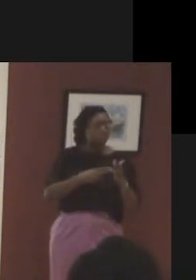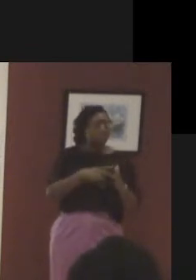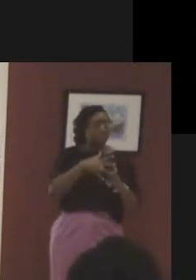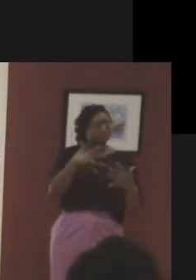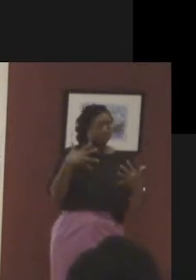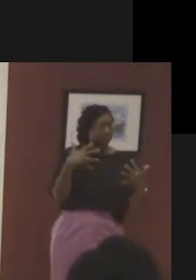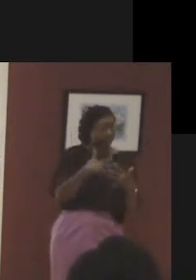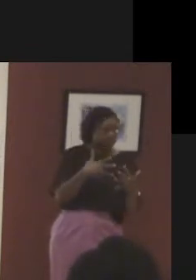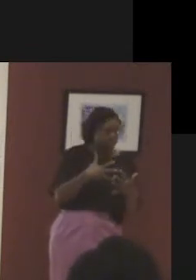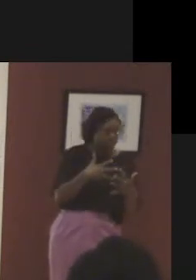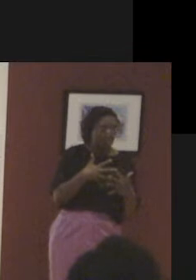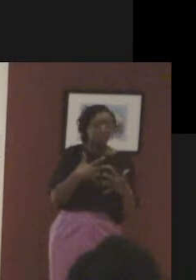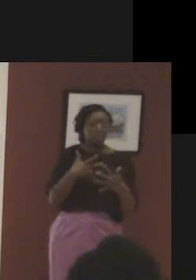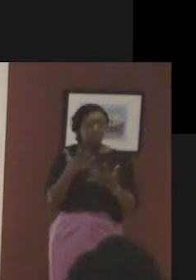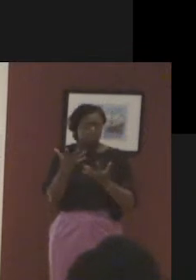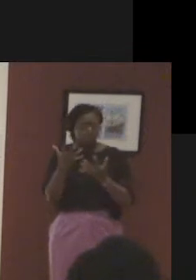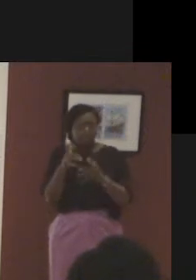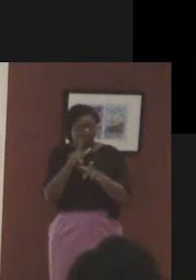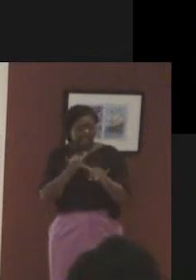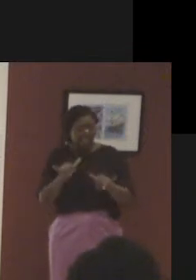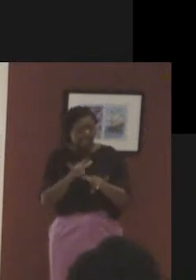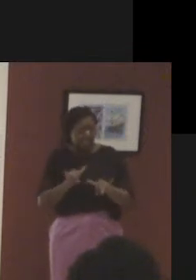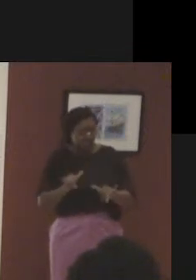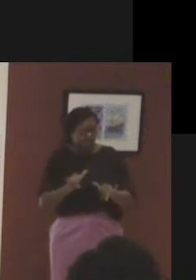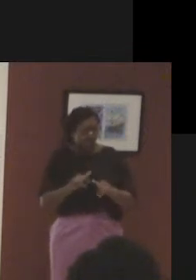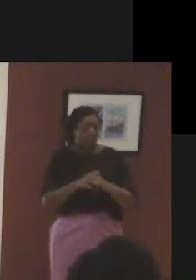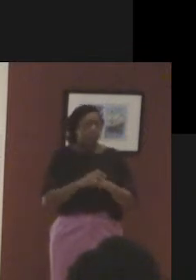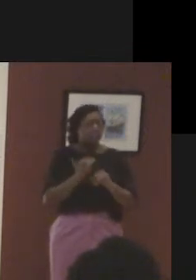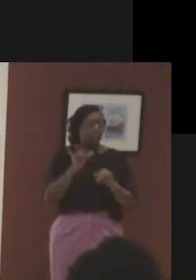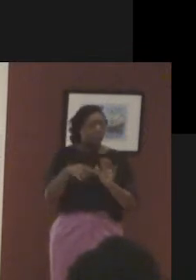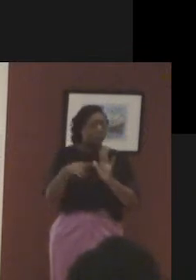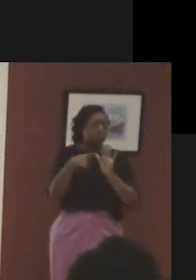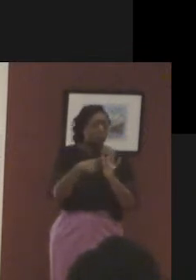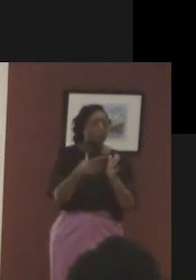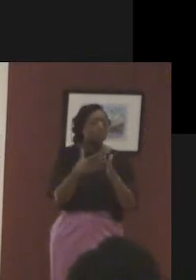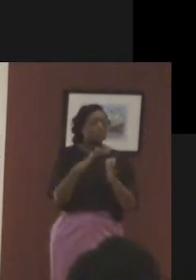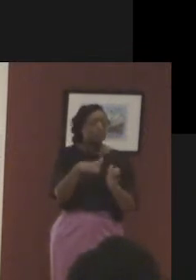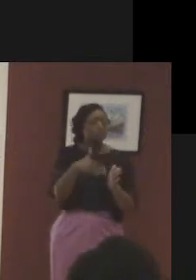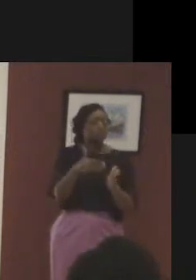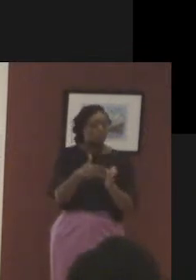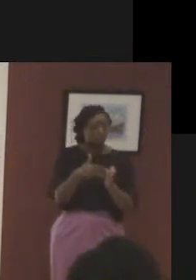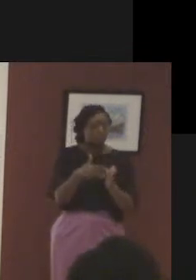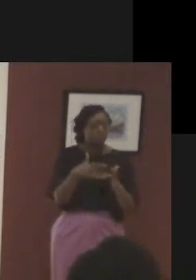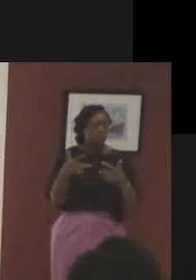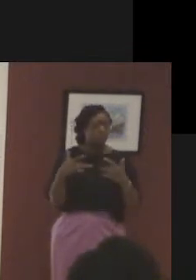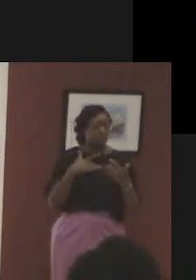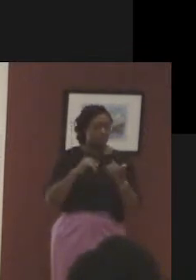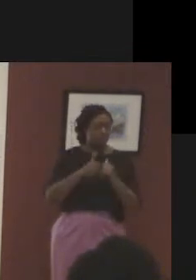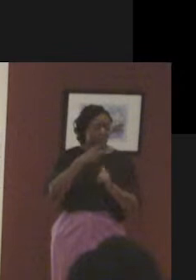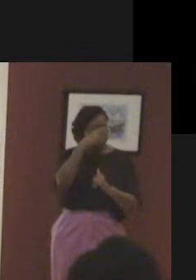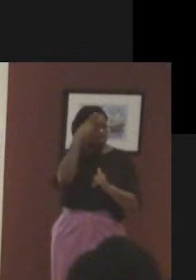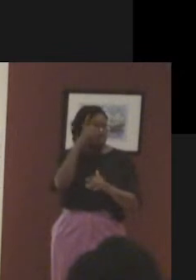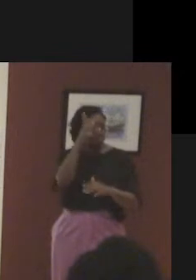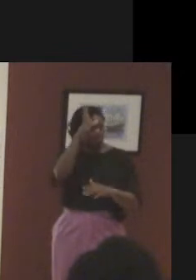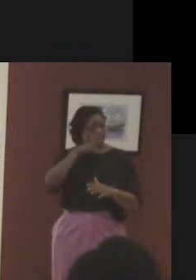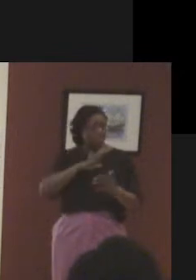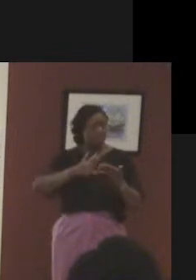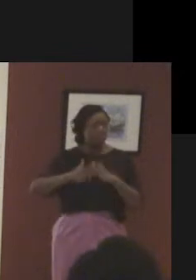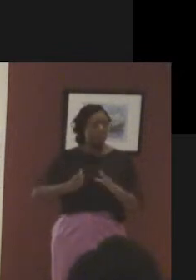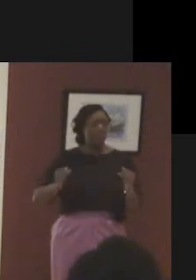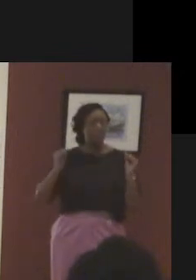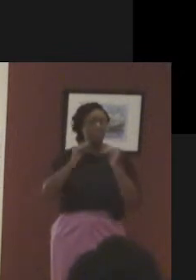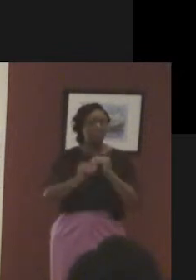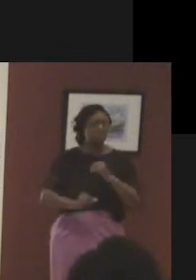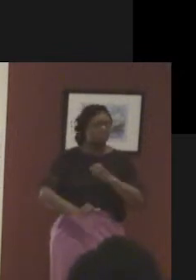our desire. That book's central concern, that is how Black men become the most threatening